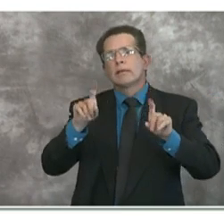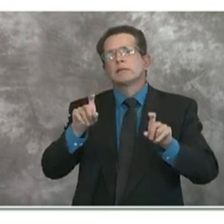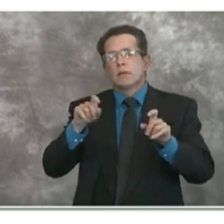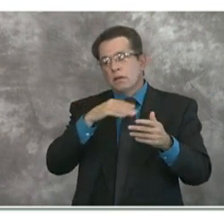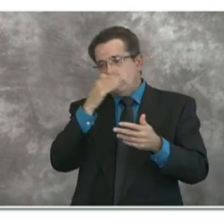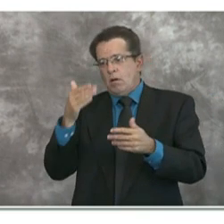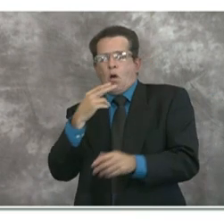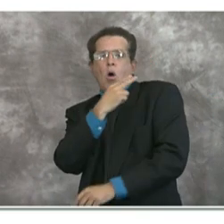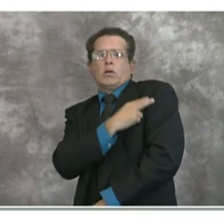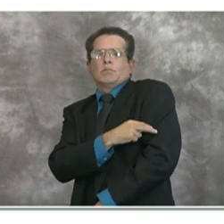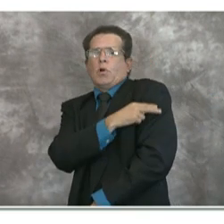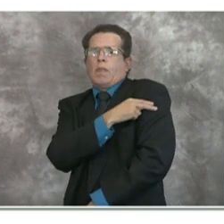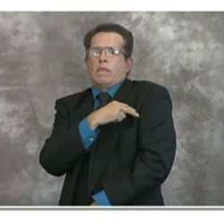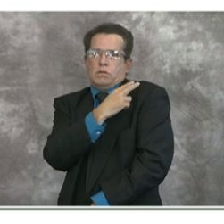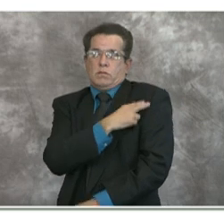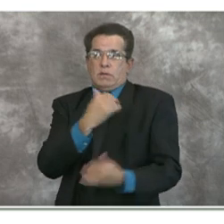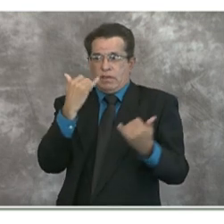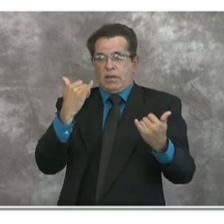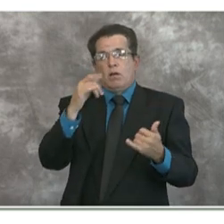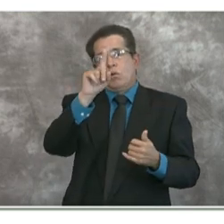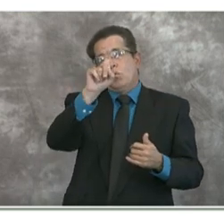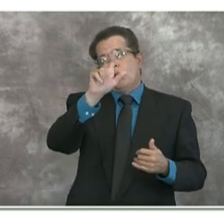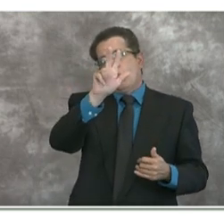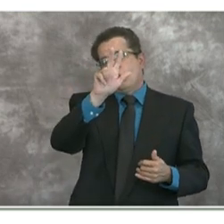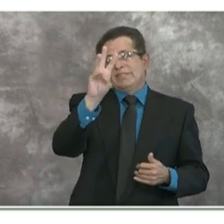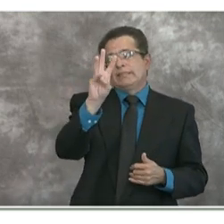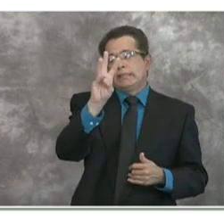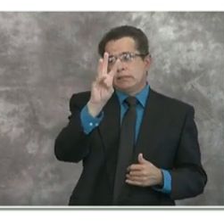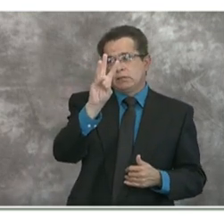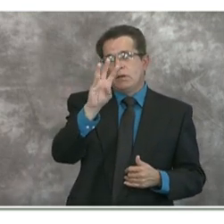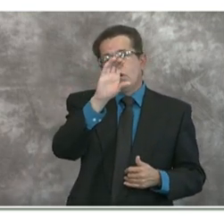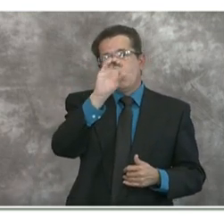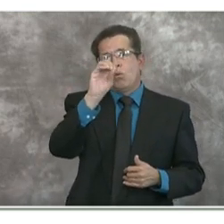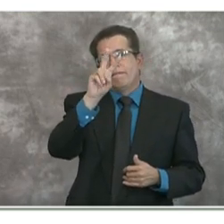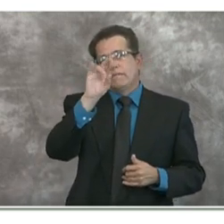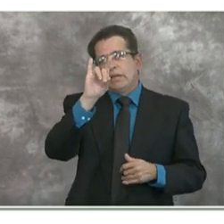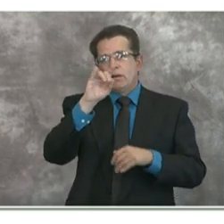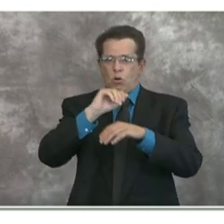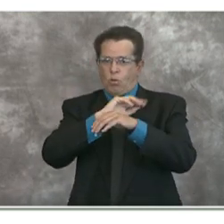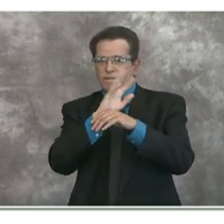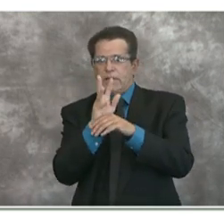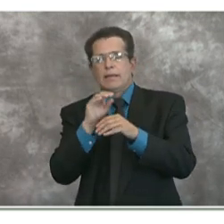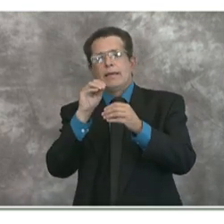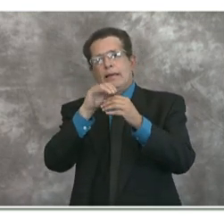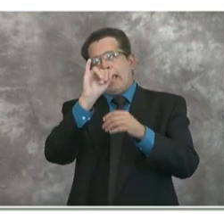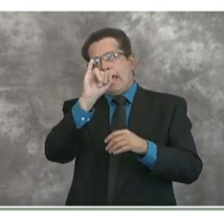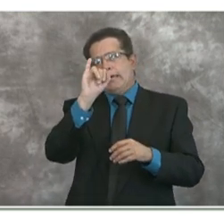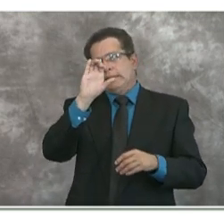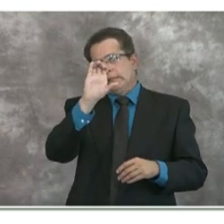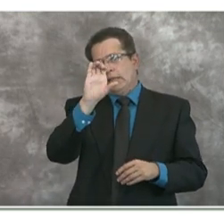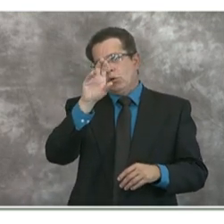our hospitalization. We're reporting currently 136 COVID-related individuals in ICU.